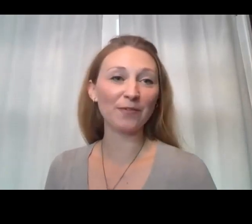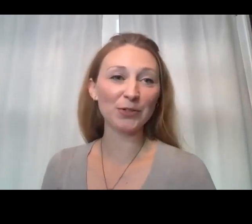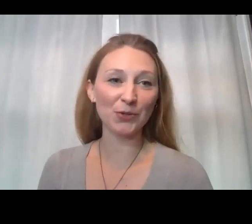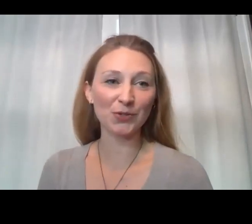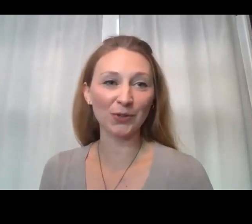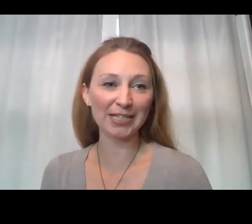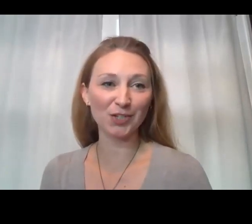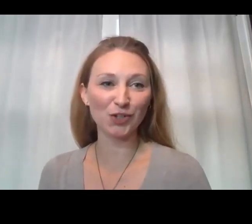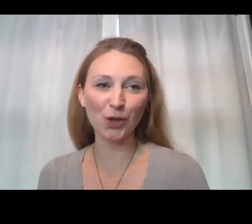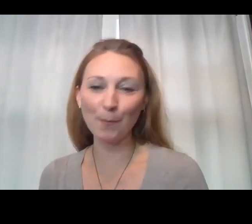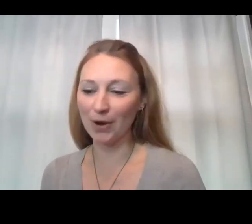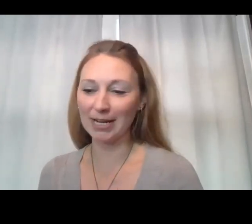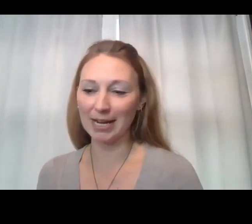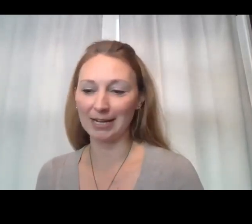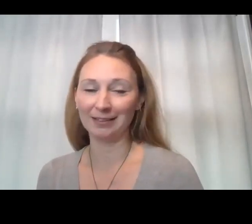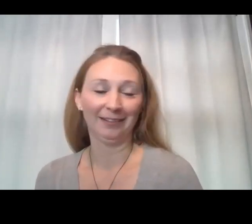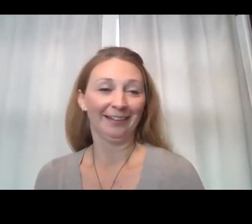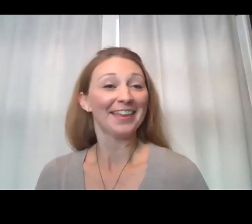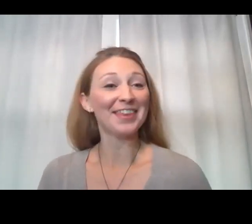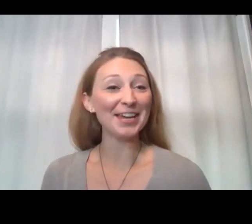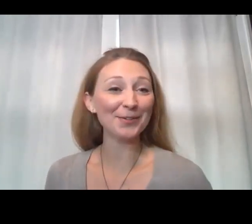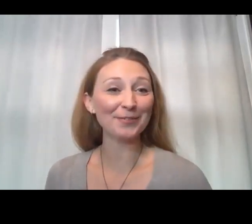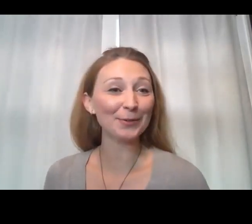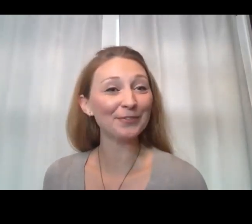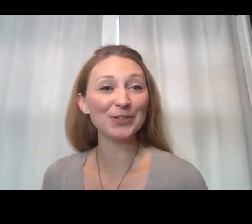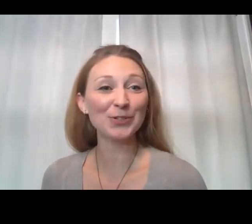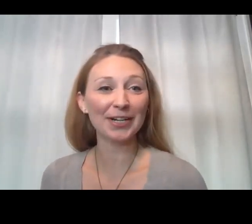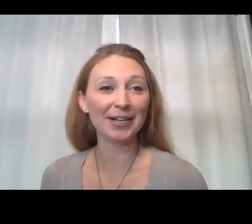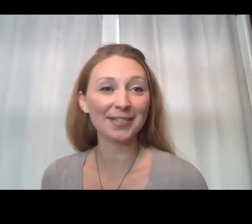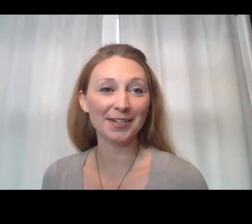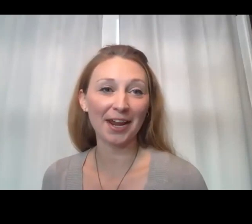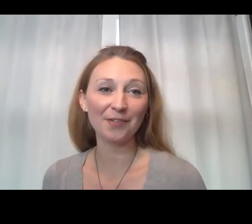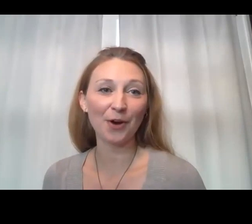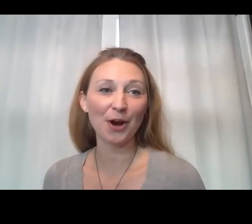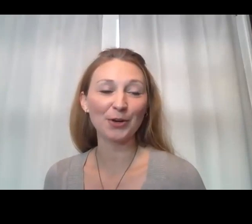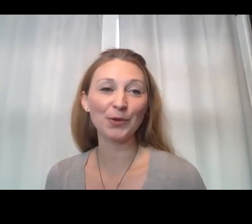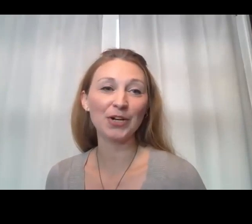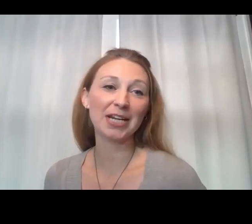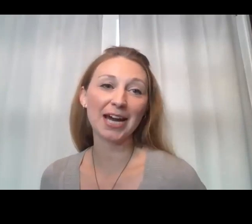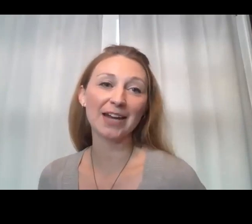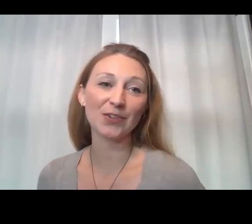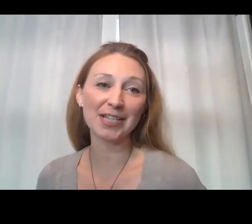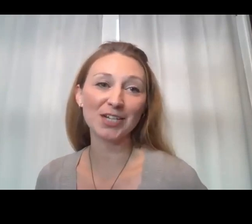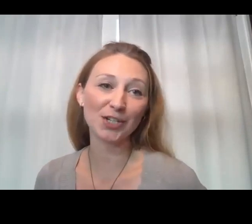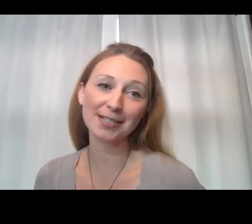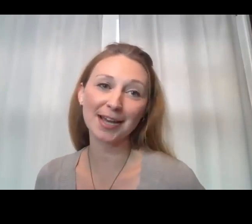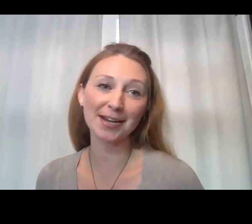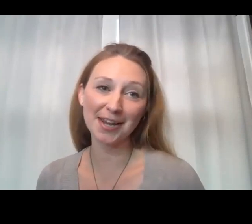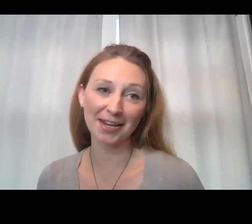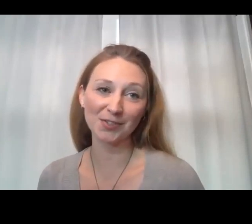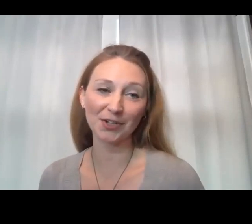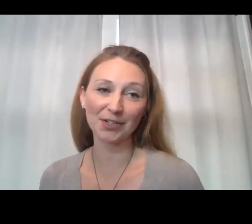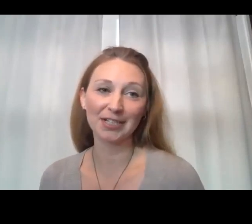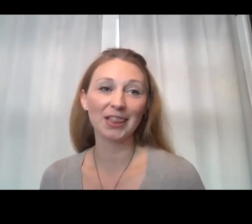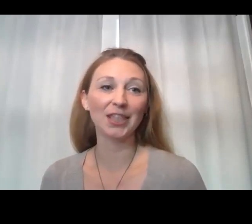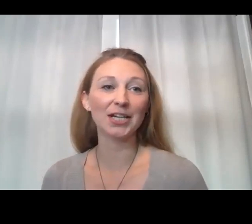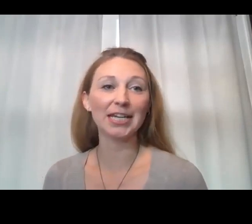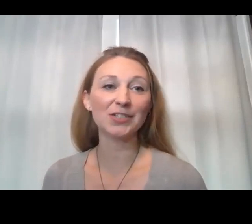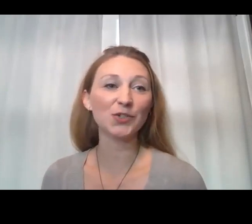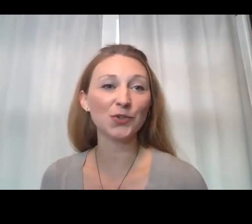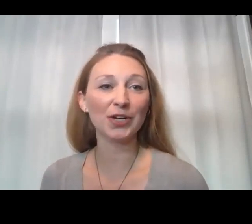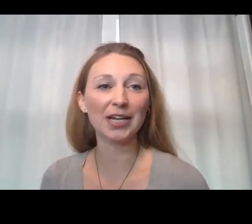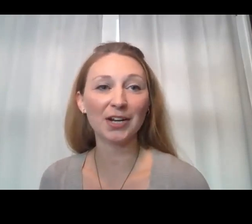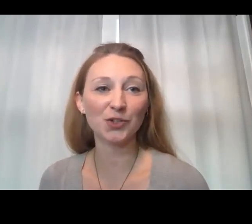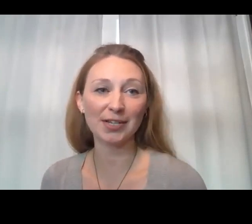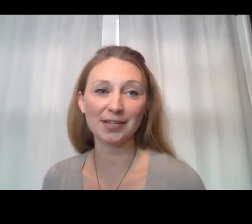Okay, it's about 12:02, so let's just jump right in. Thank you everyone for joining us today for our community conversations on cancer,